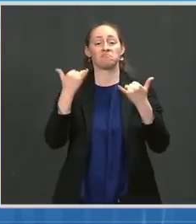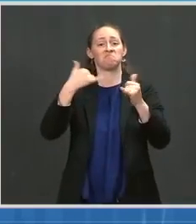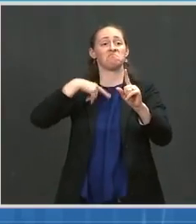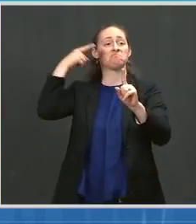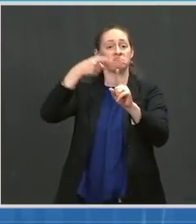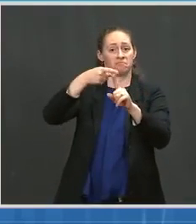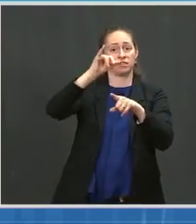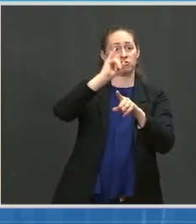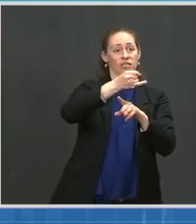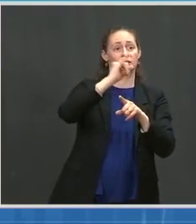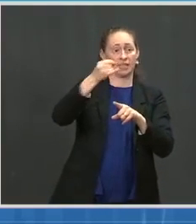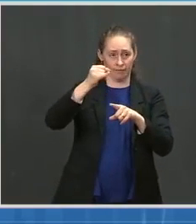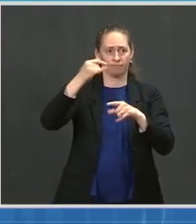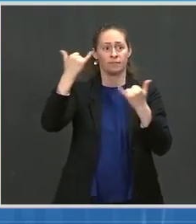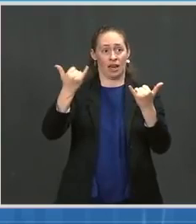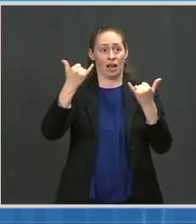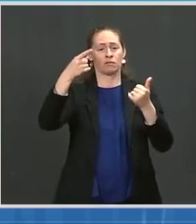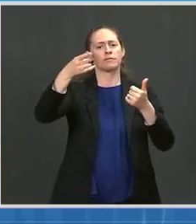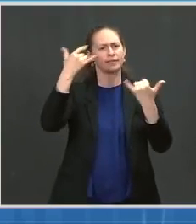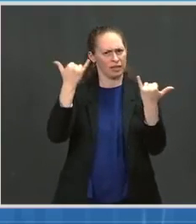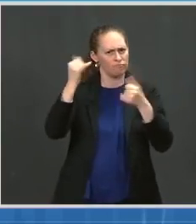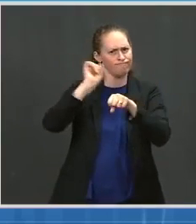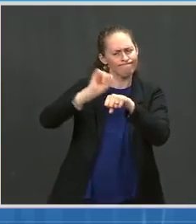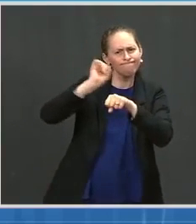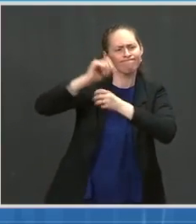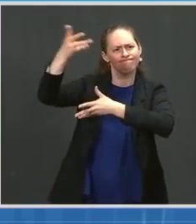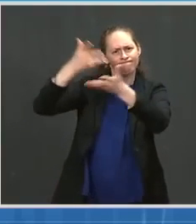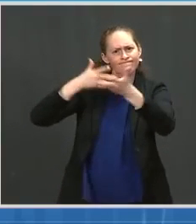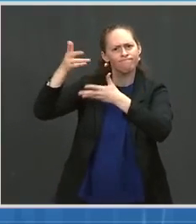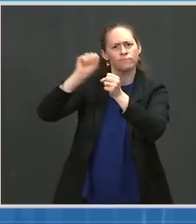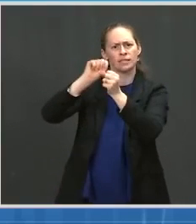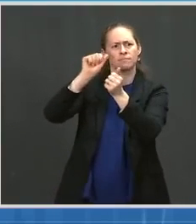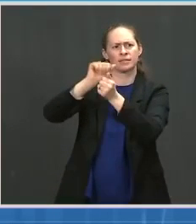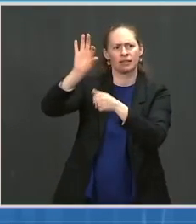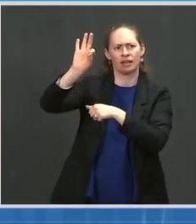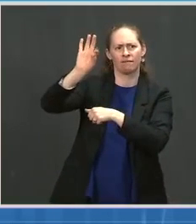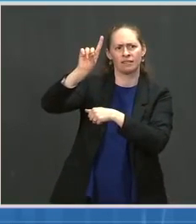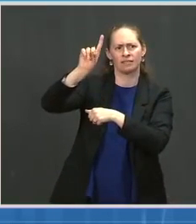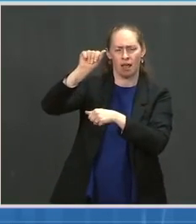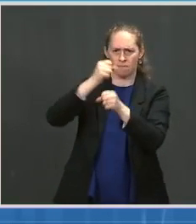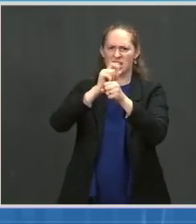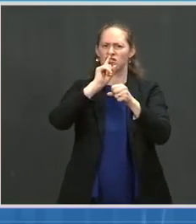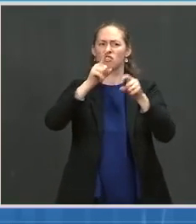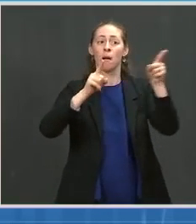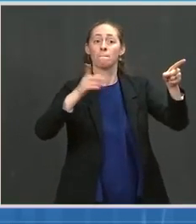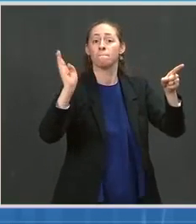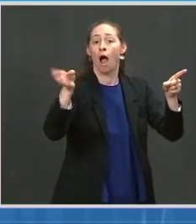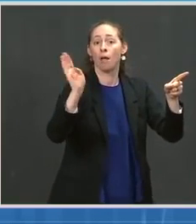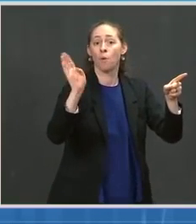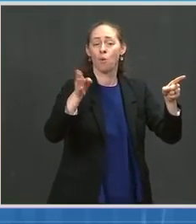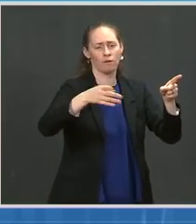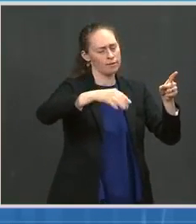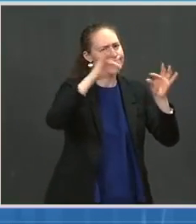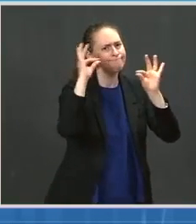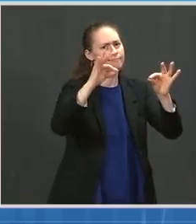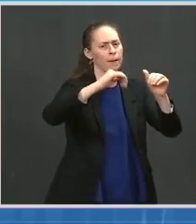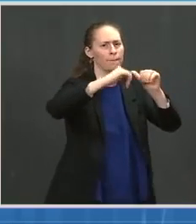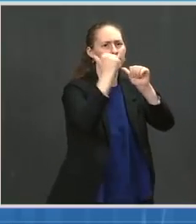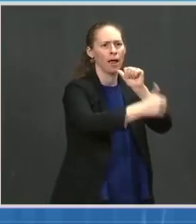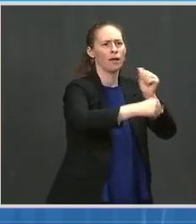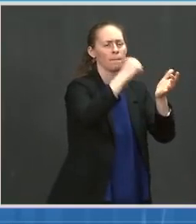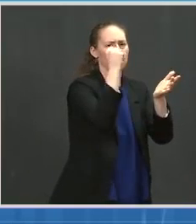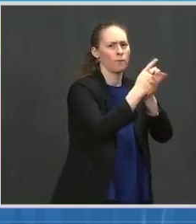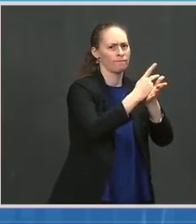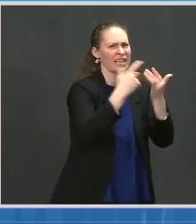with the FDA to get the Baltimore facility authorized. During the period that they're working with the FDA